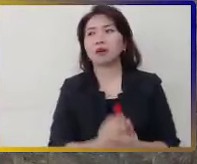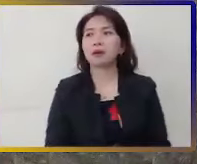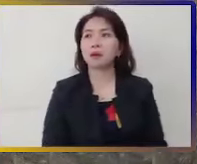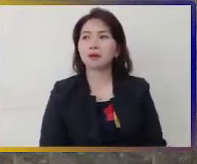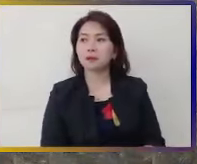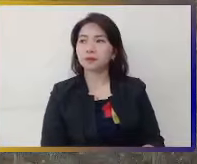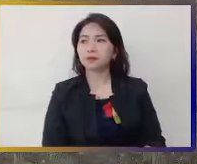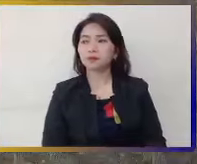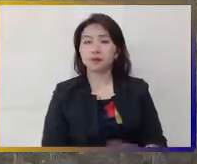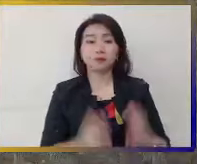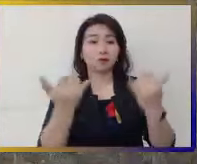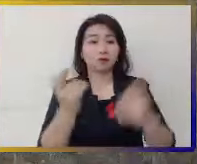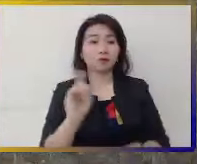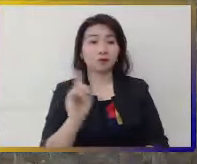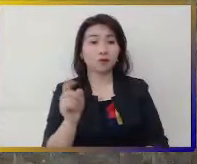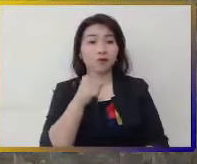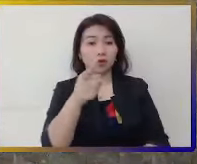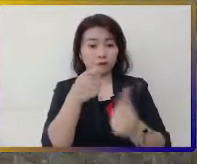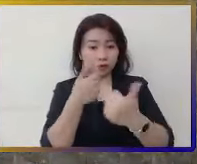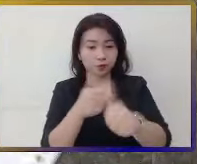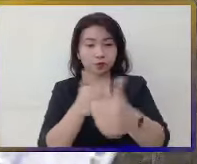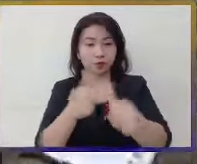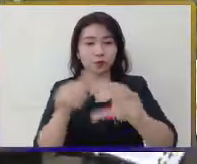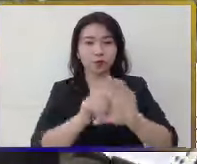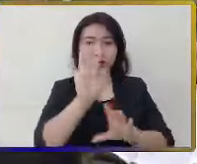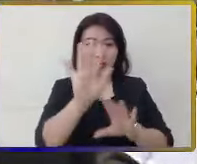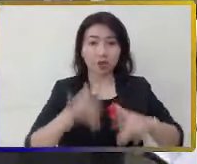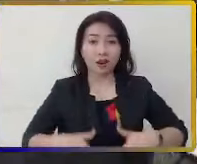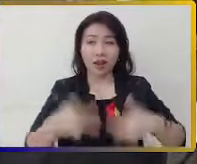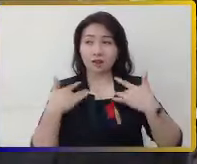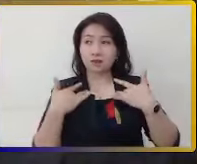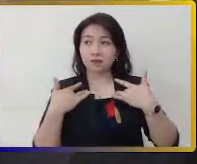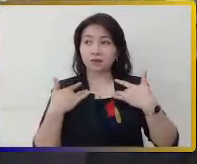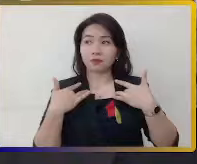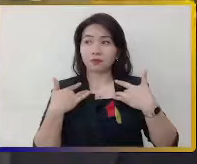Akalain mo ang sinusunod natin sa buhay, kapatid.